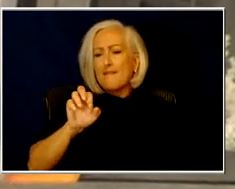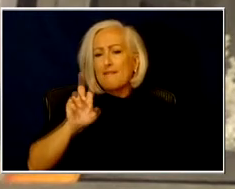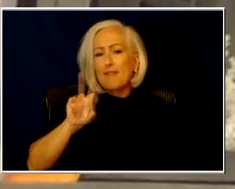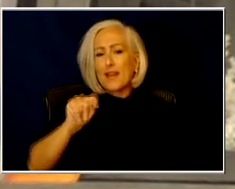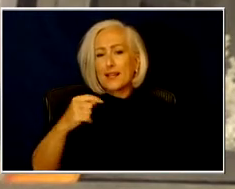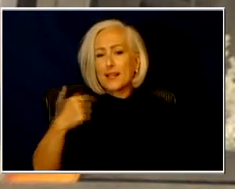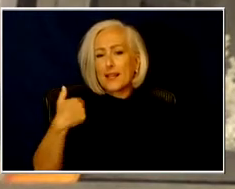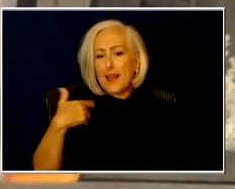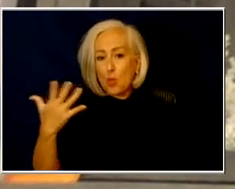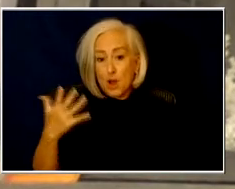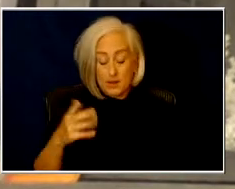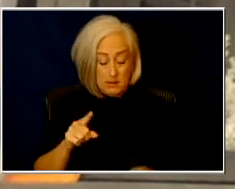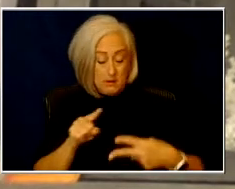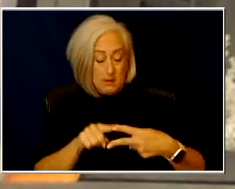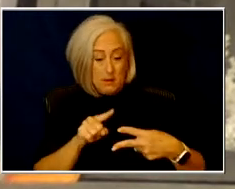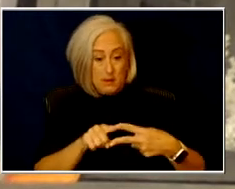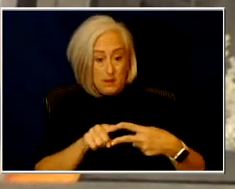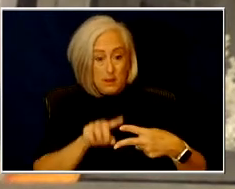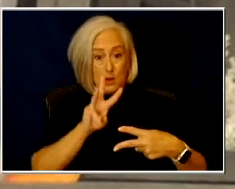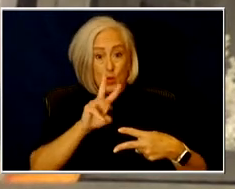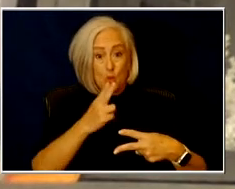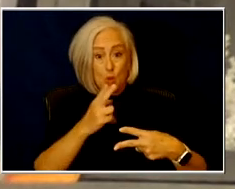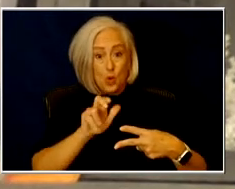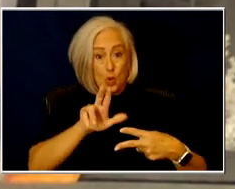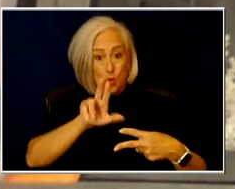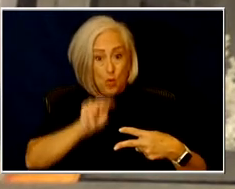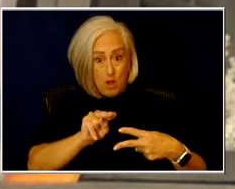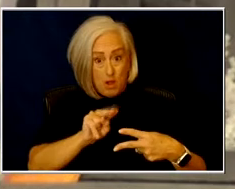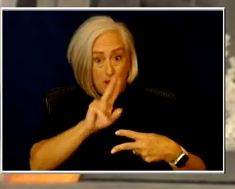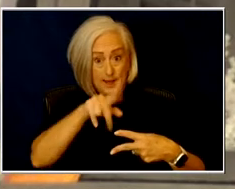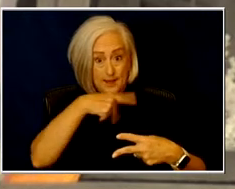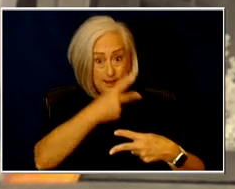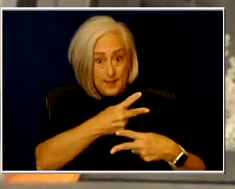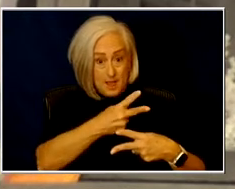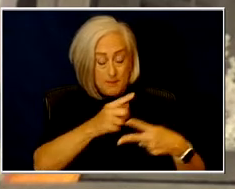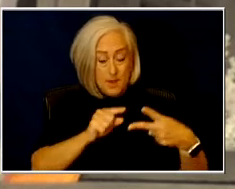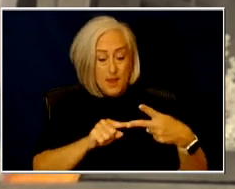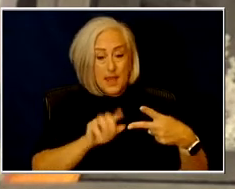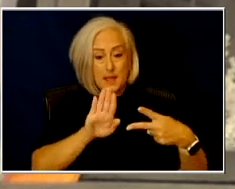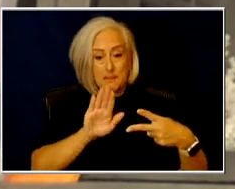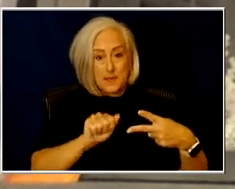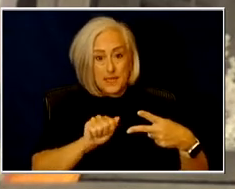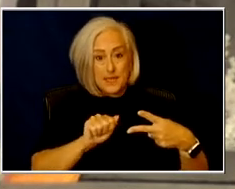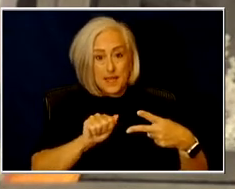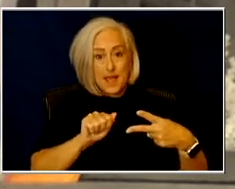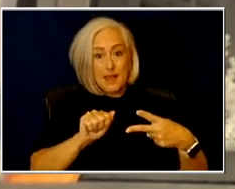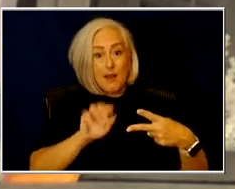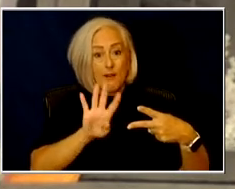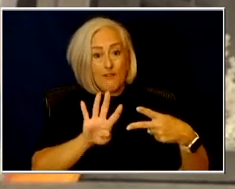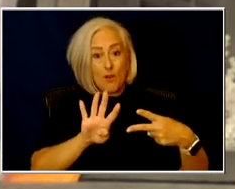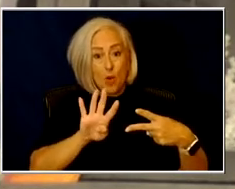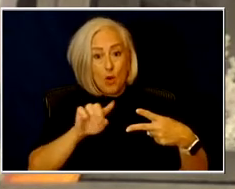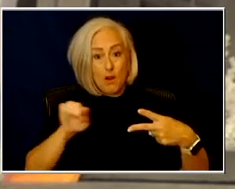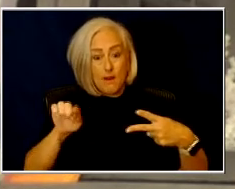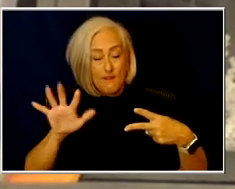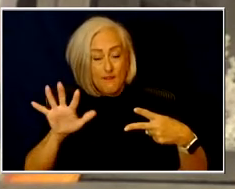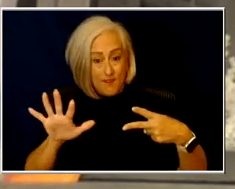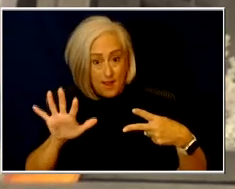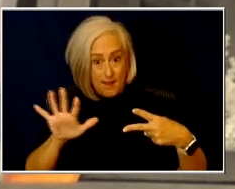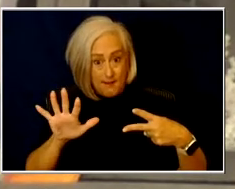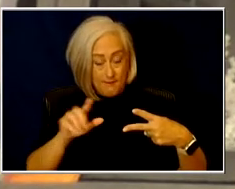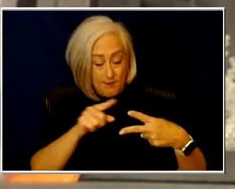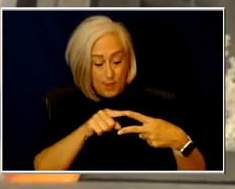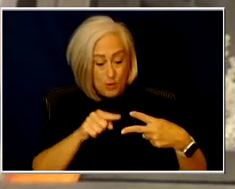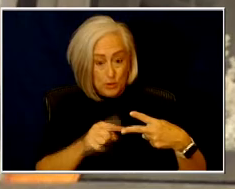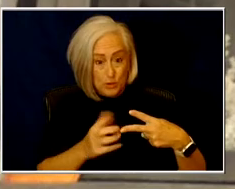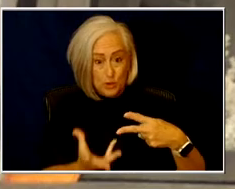Spike and for the ba45 spike the really the reason it's called bivalent is because the